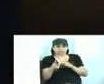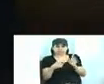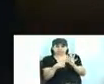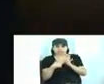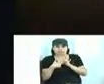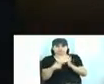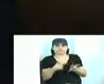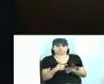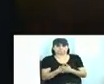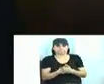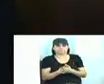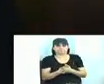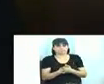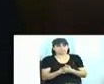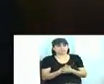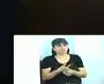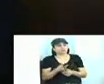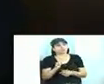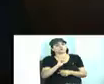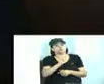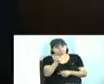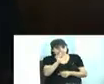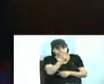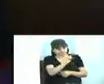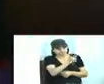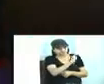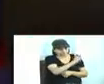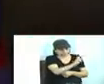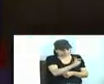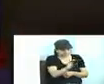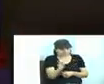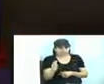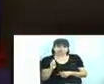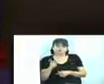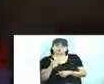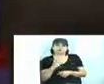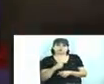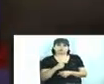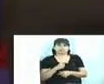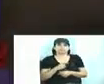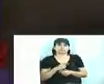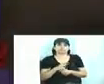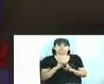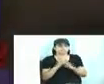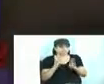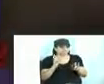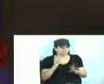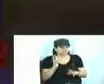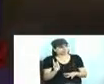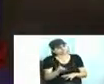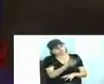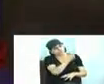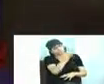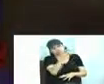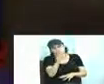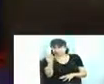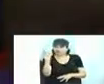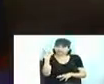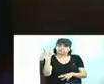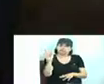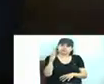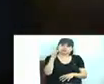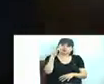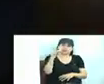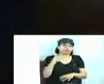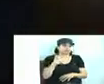actually go and take our turn trying to make a bullseye. And one by one we go, and they go left and they go right. Eventually I'm near the